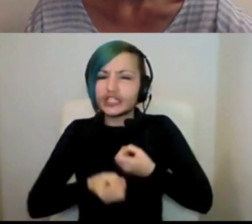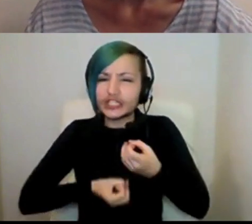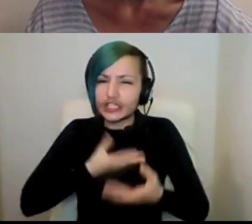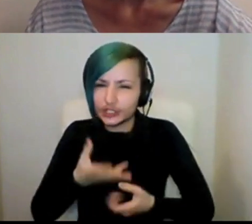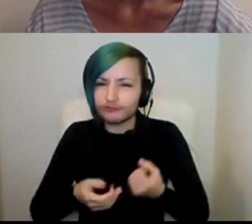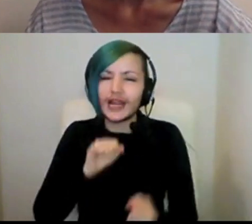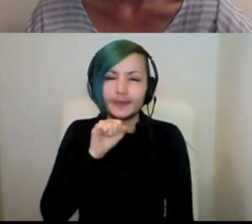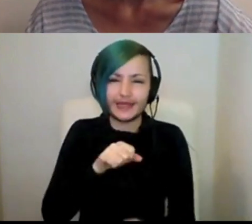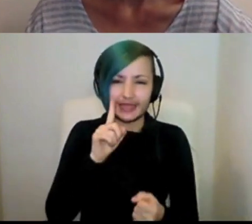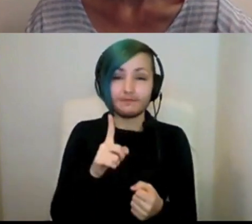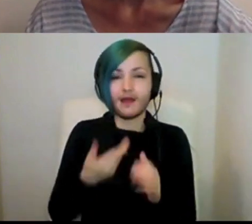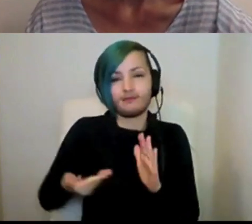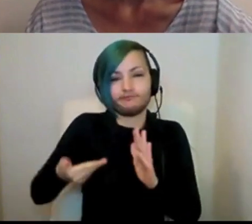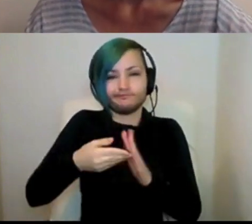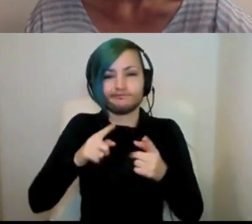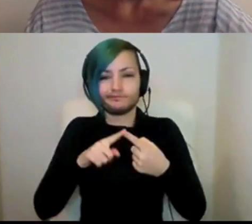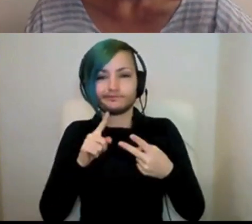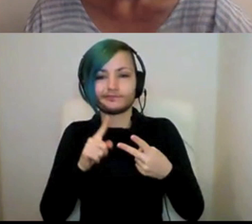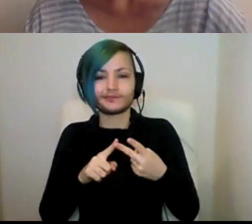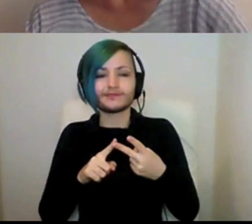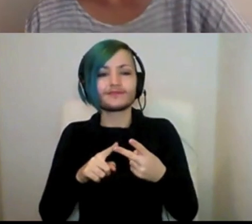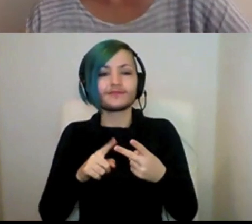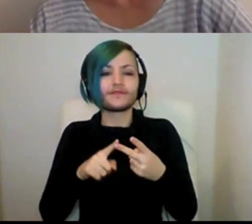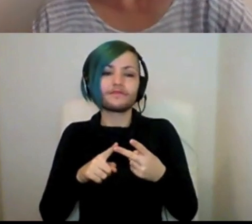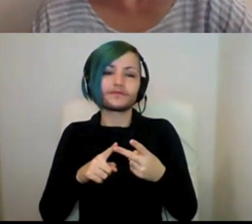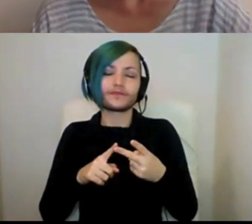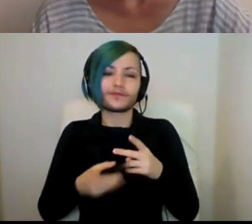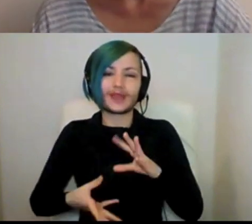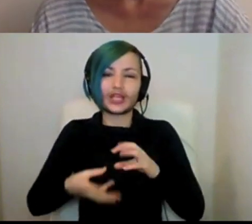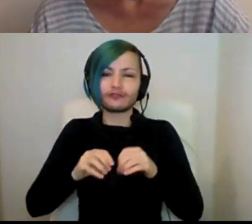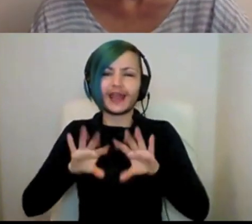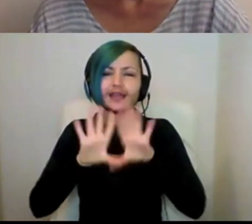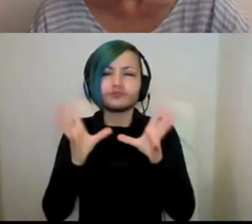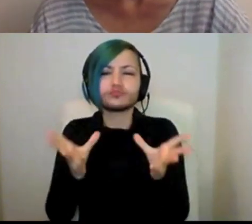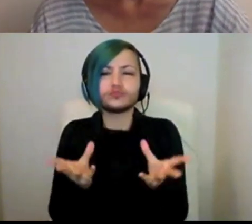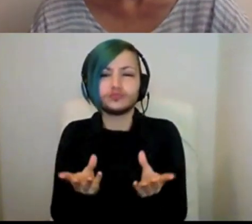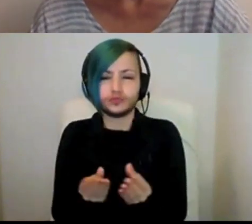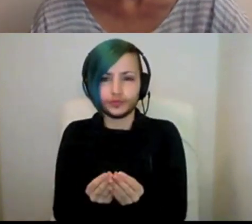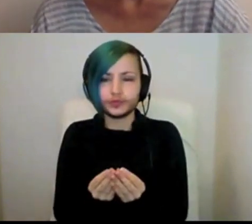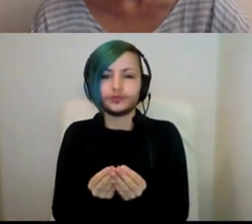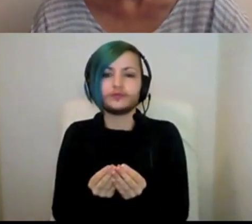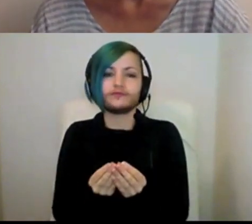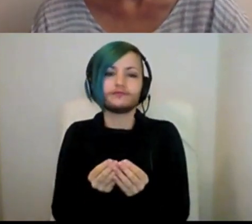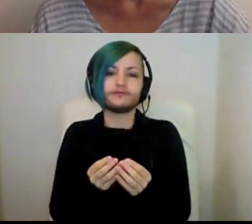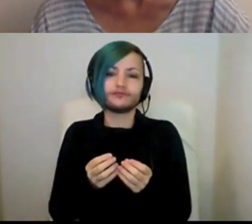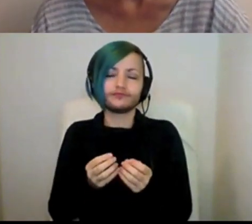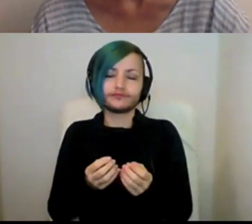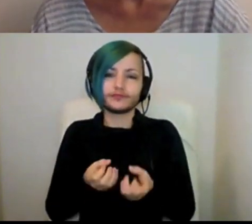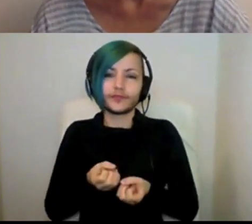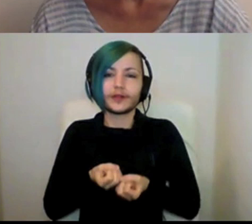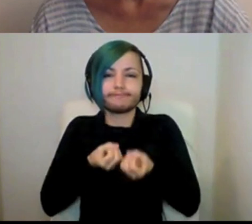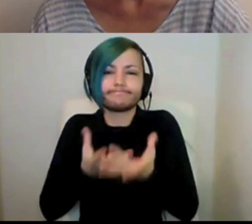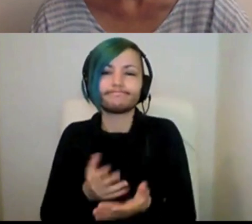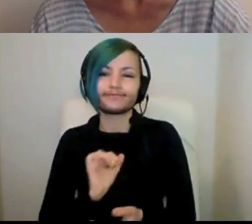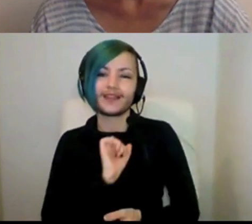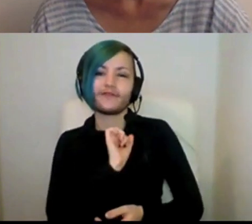like kind of bring some cohesion to the way someone like Naina works, but not just Naina, but